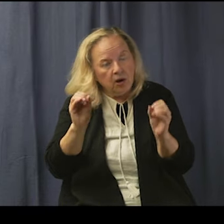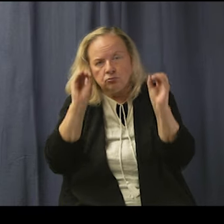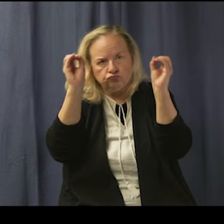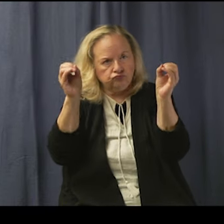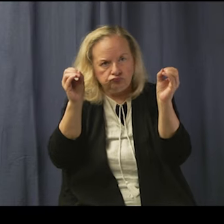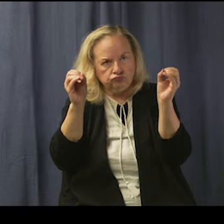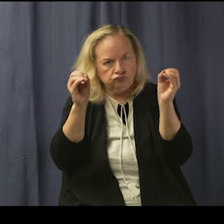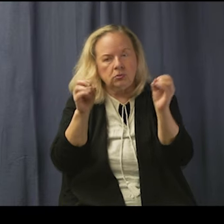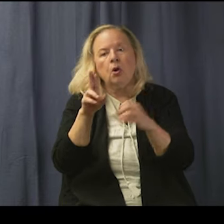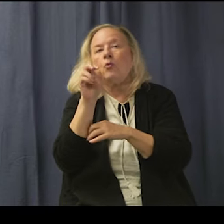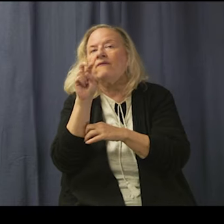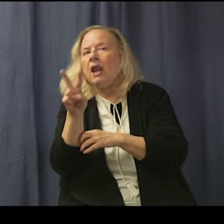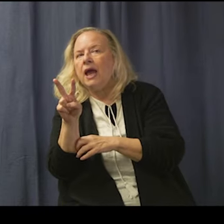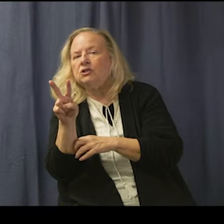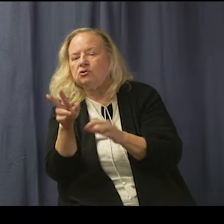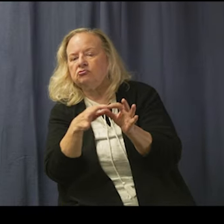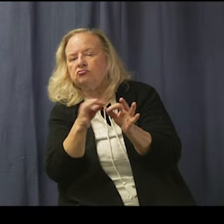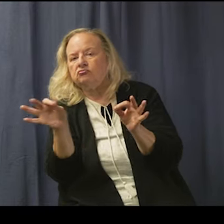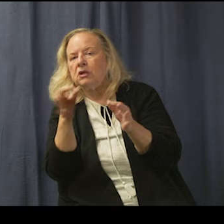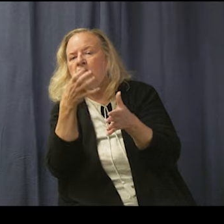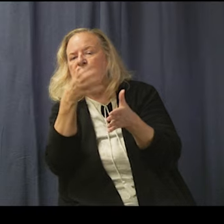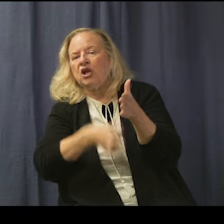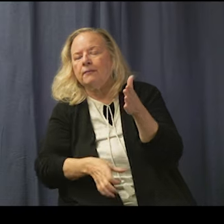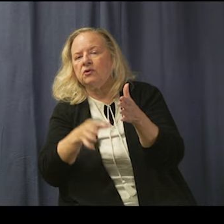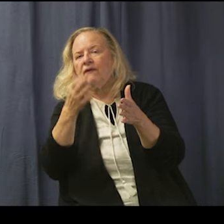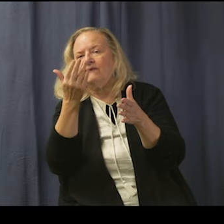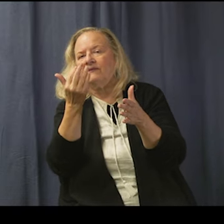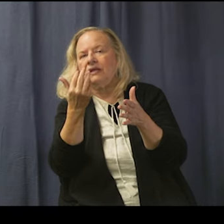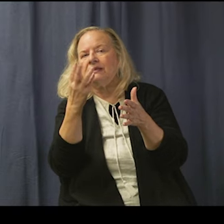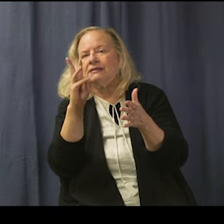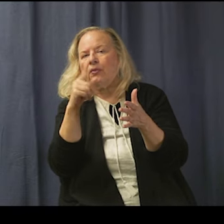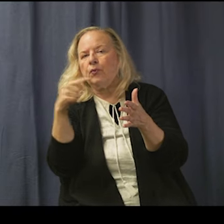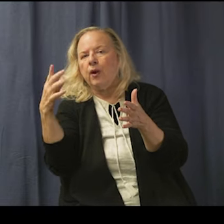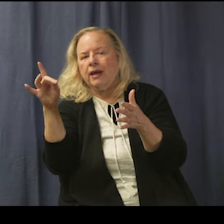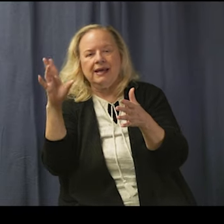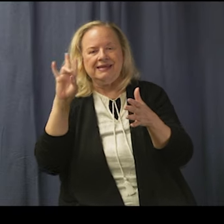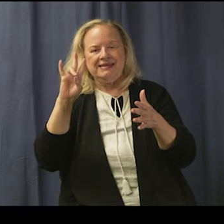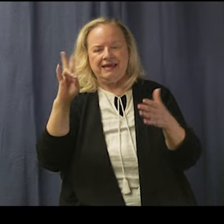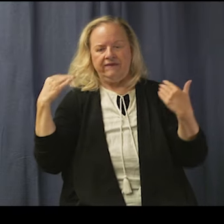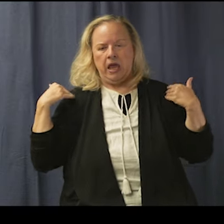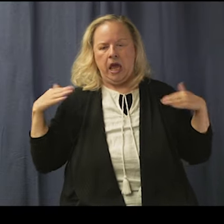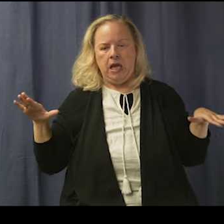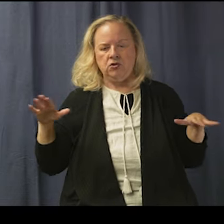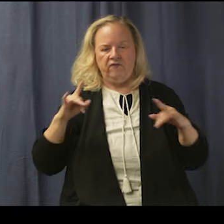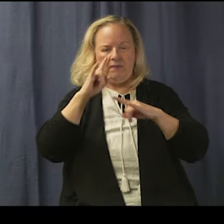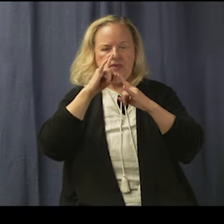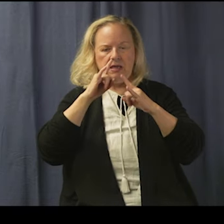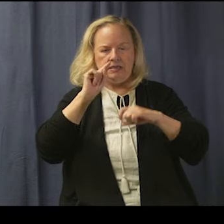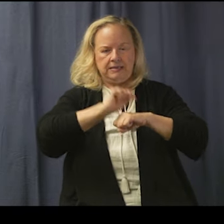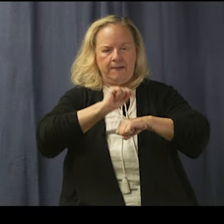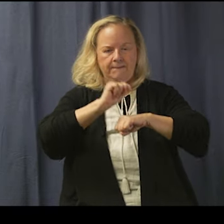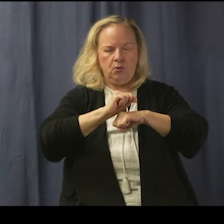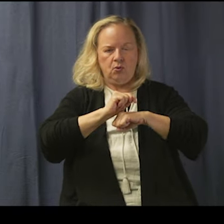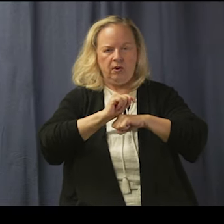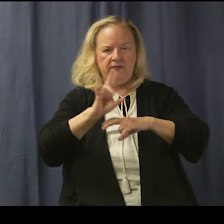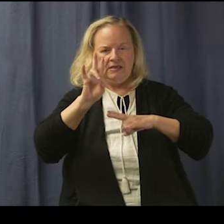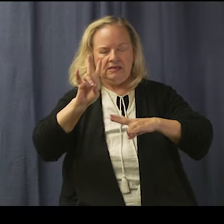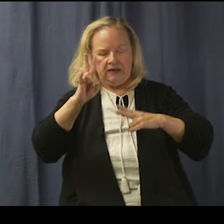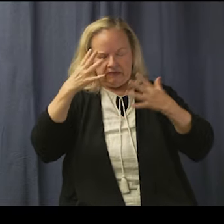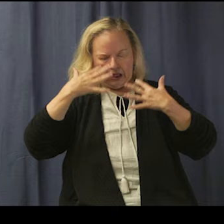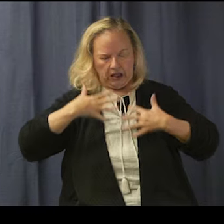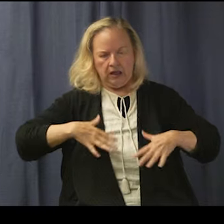Let's read Revelation chapter 15, verse 6 through 8. The seven angels came out of the temple having the seven plagues.